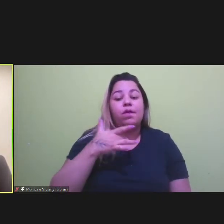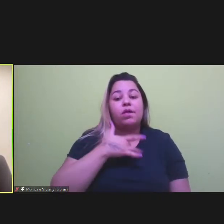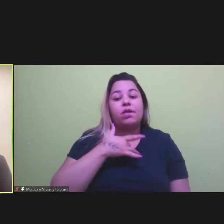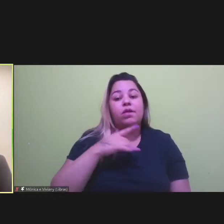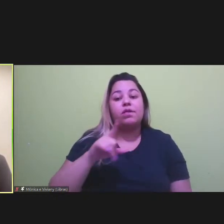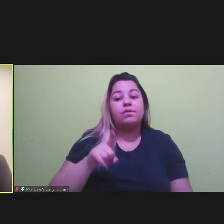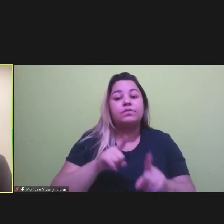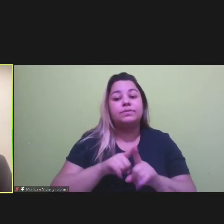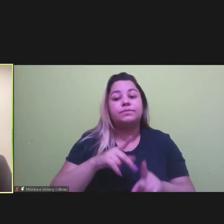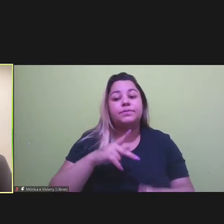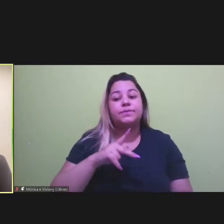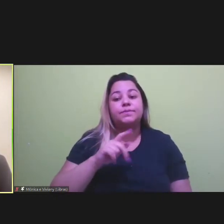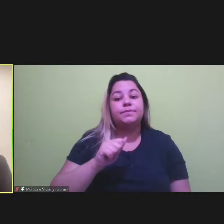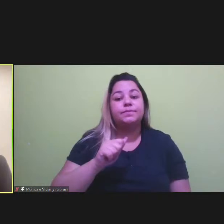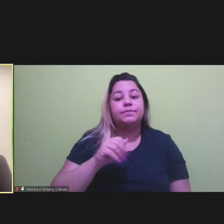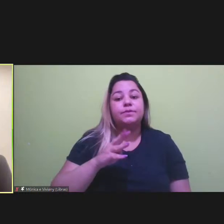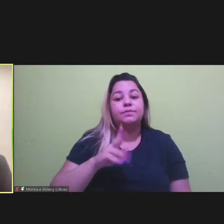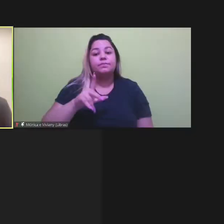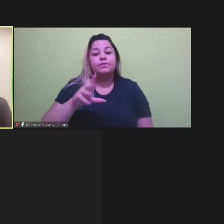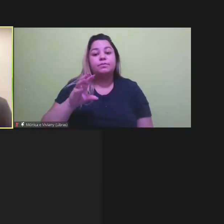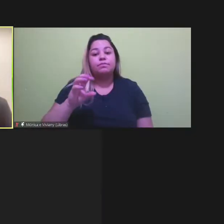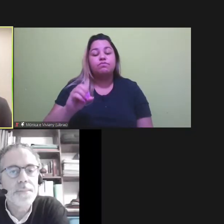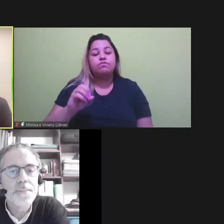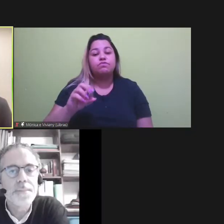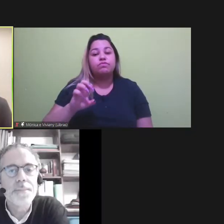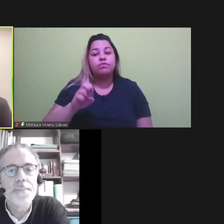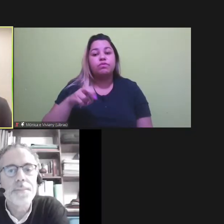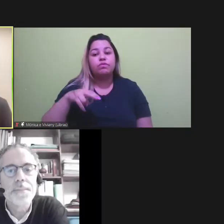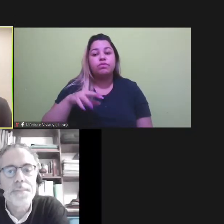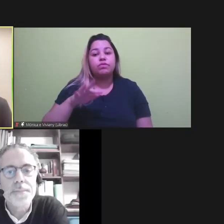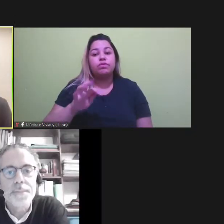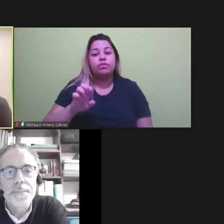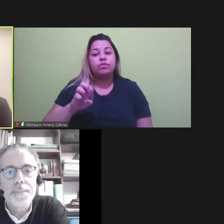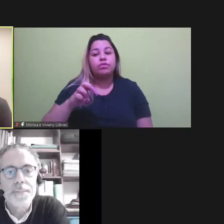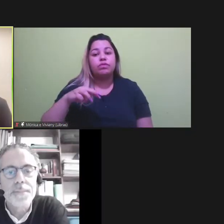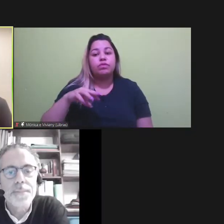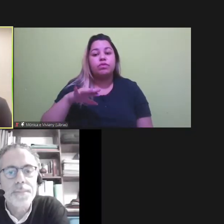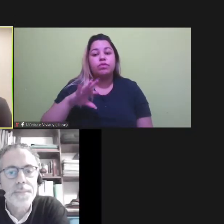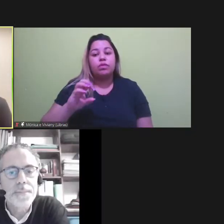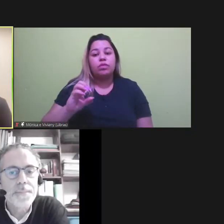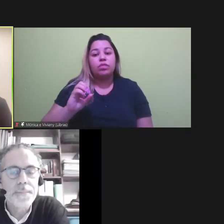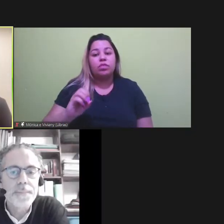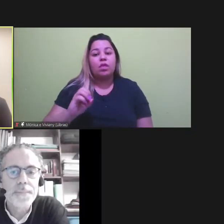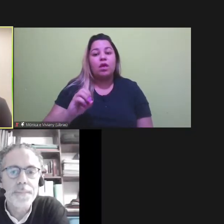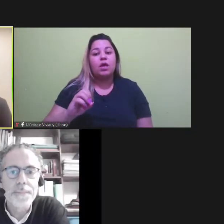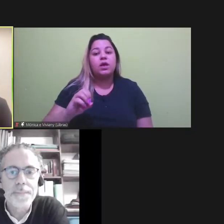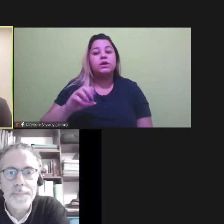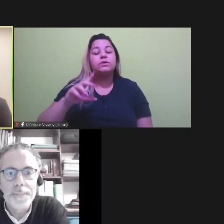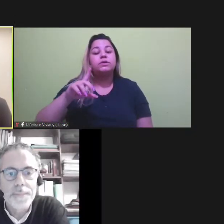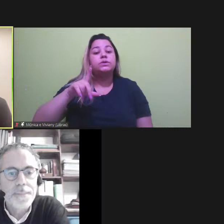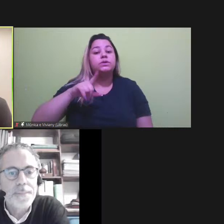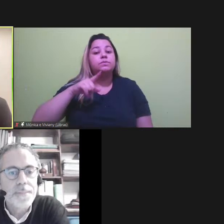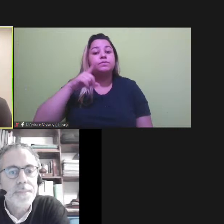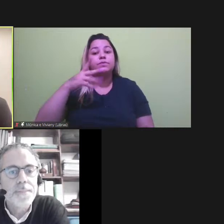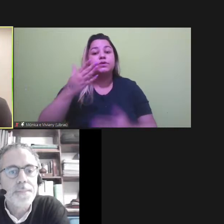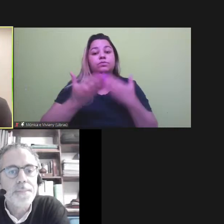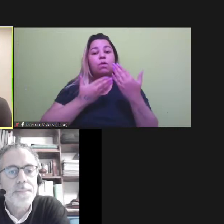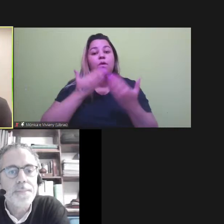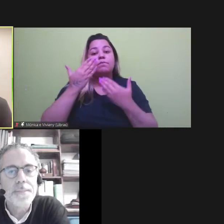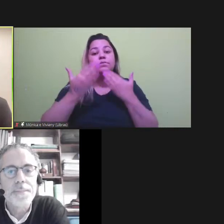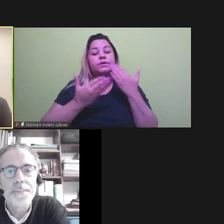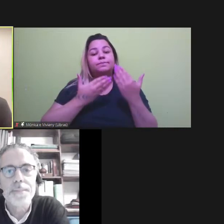healthcare. In order to do that, we asked Dr. Pablo de la Cruz, a nurse licensed